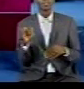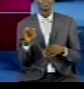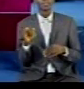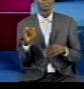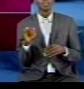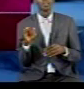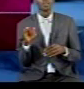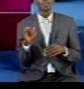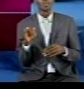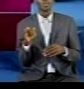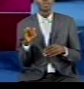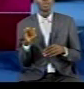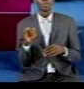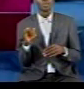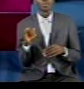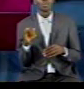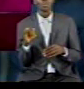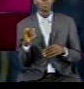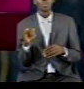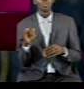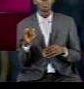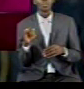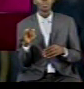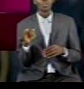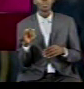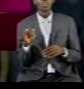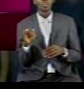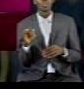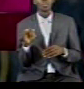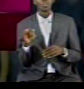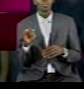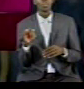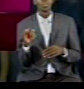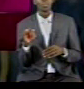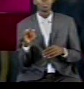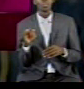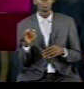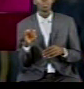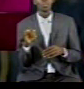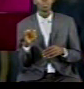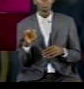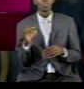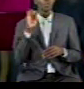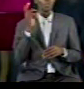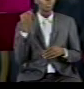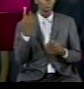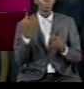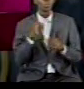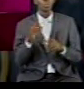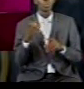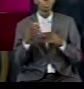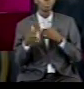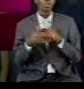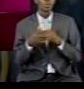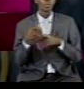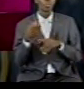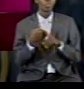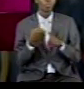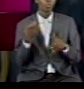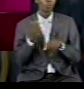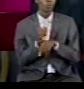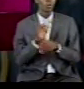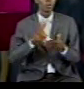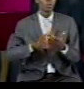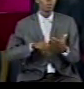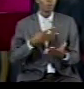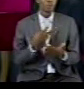I am a driver. I was coming back from work. I fell down. People who